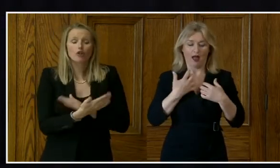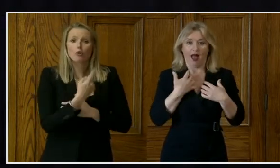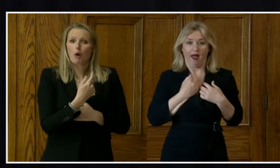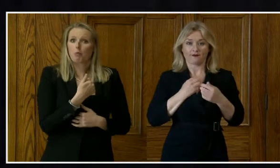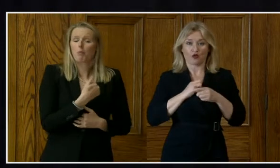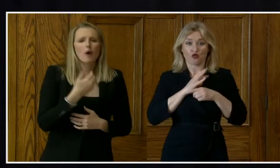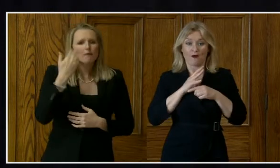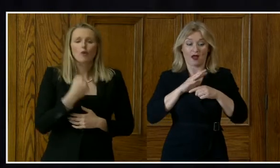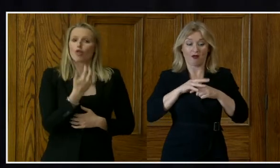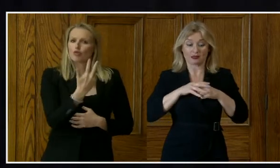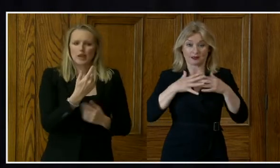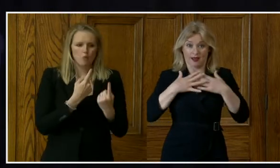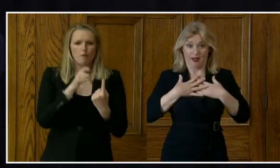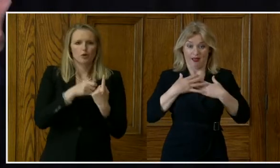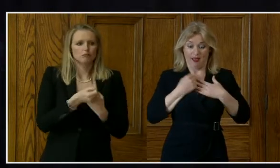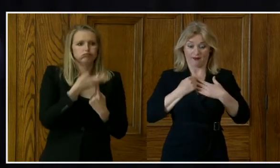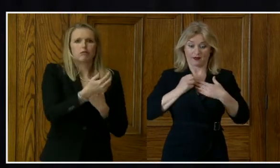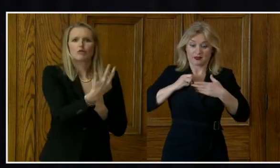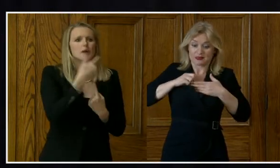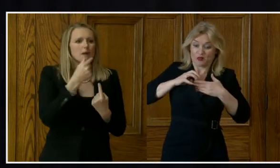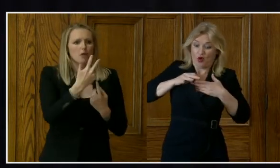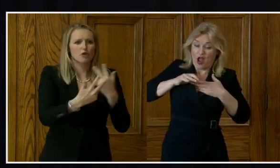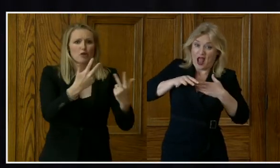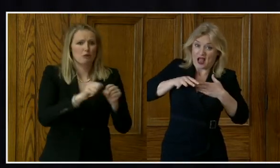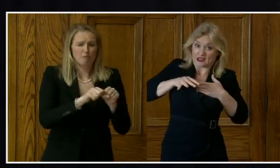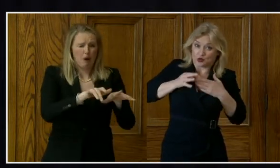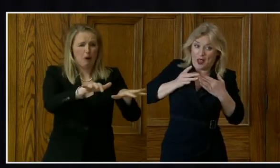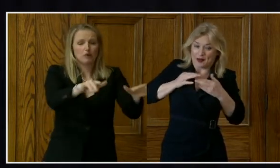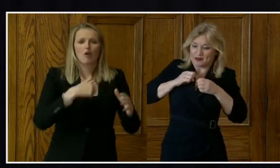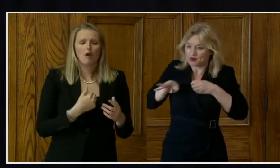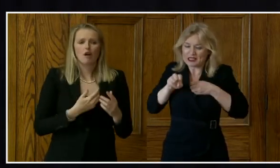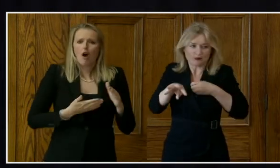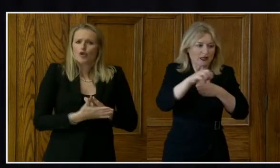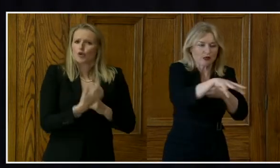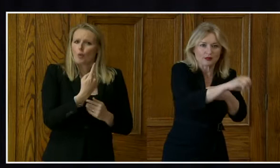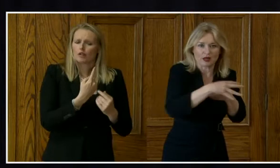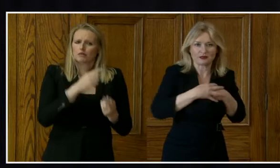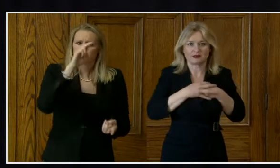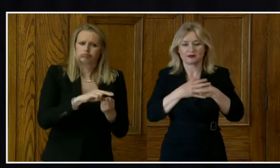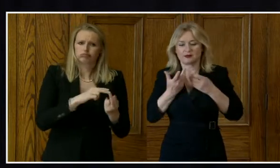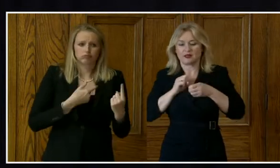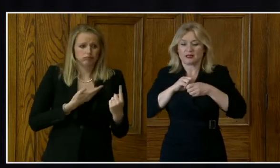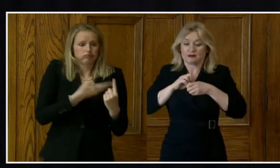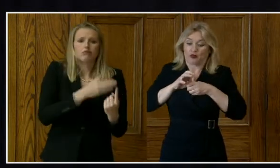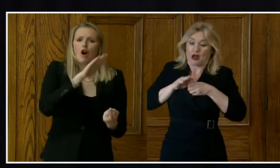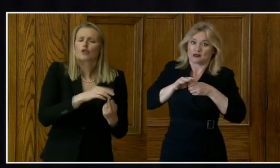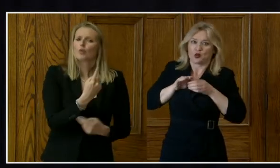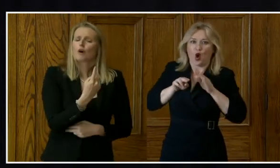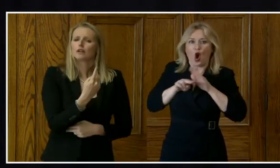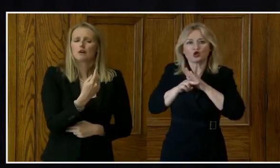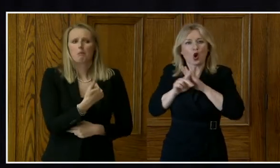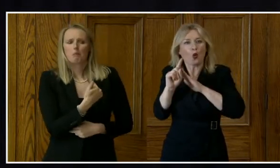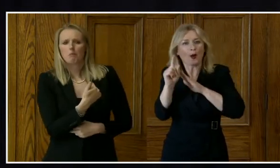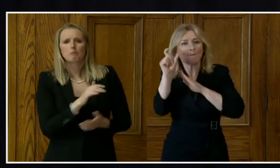three before lockdown. Where we have this figure of being less than one, COVID is in reverse, and you